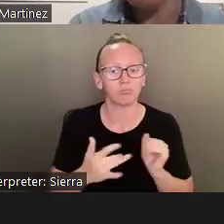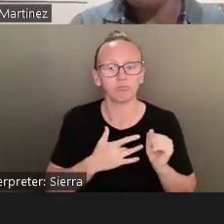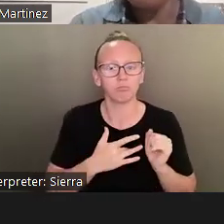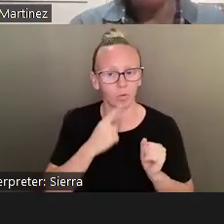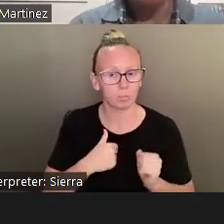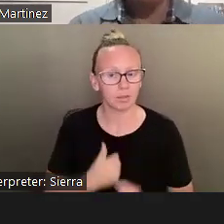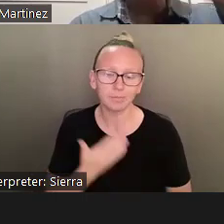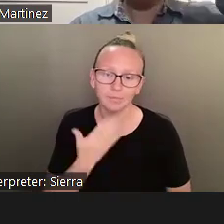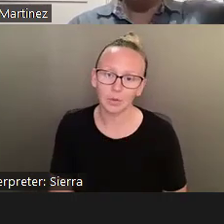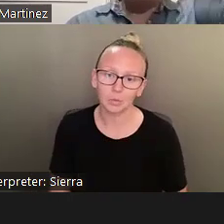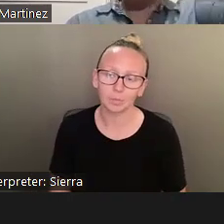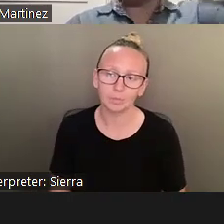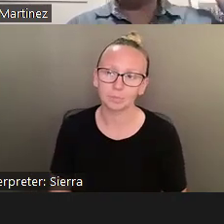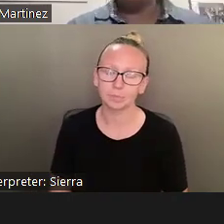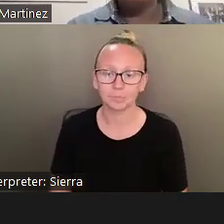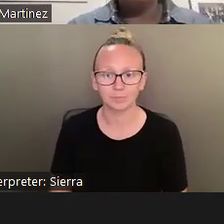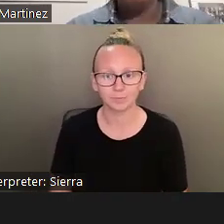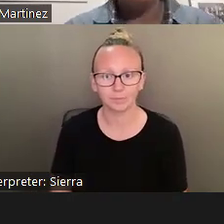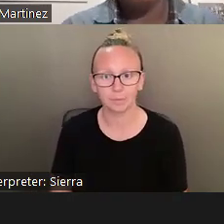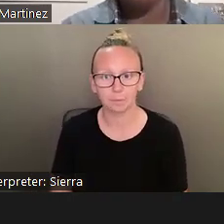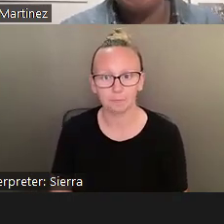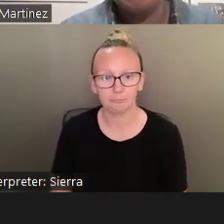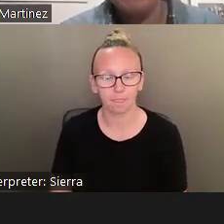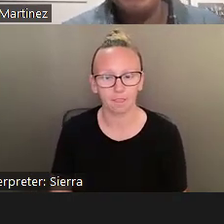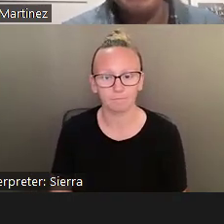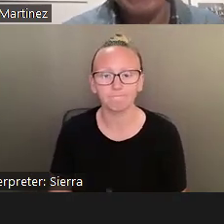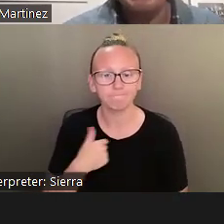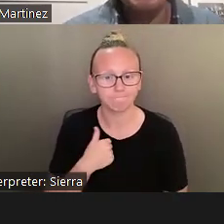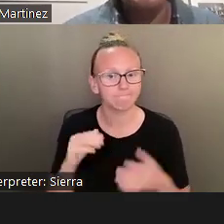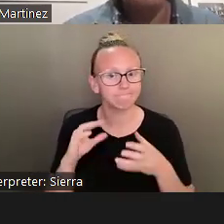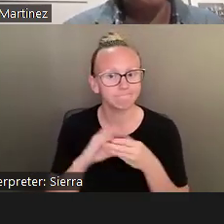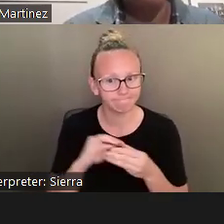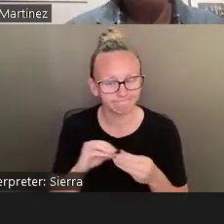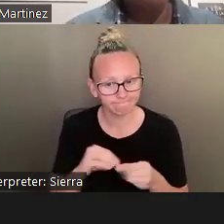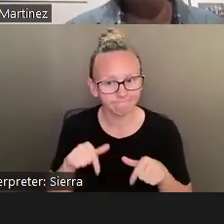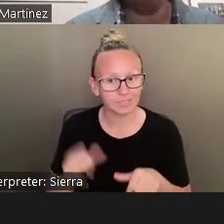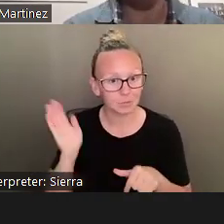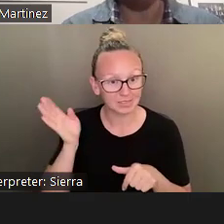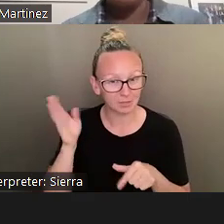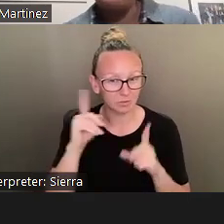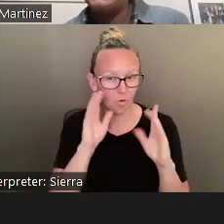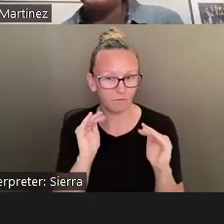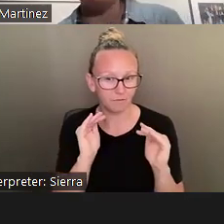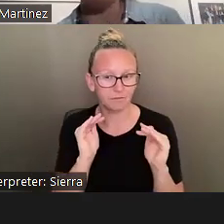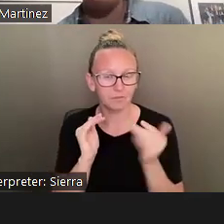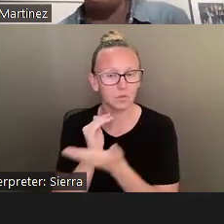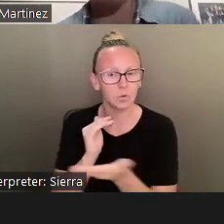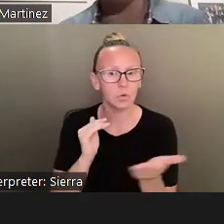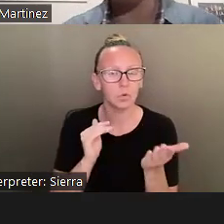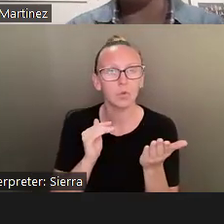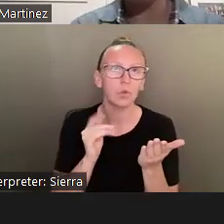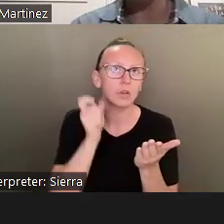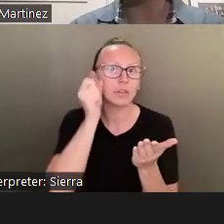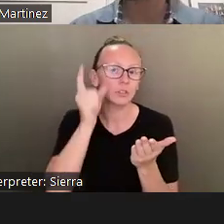you. So I have made this presentation that hopefully will give you some insight into my background,